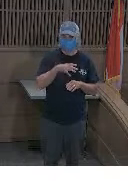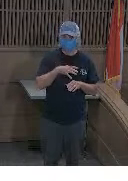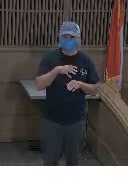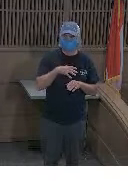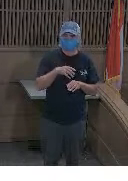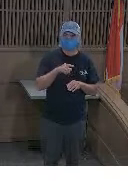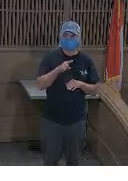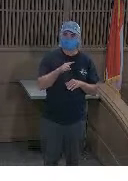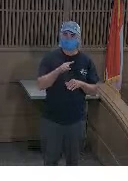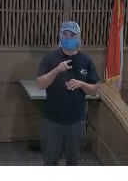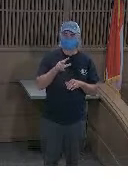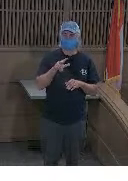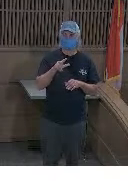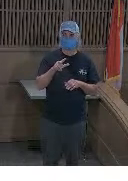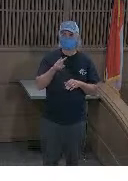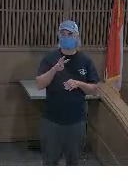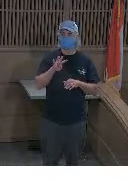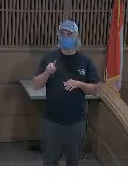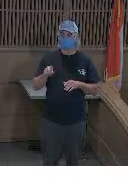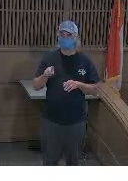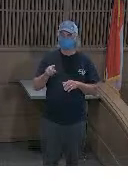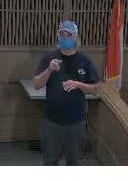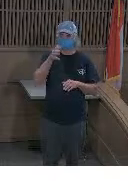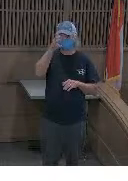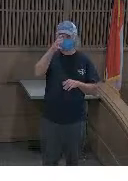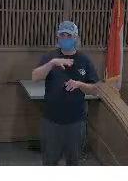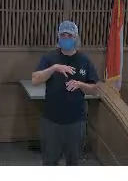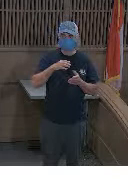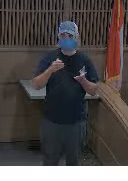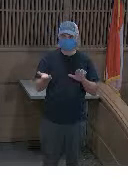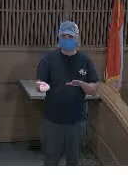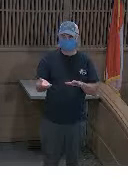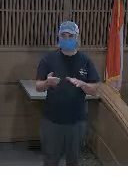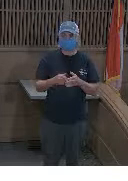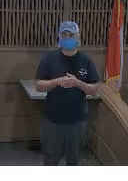have 141 males.